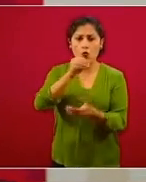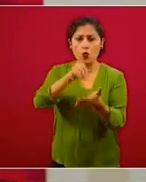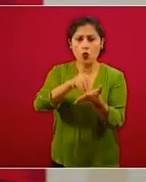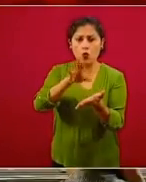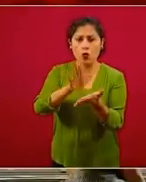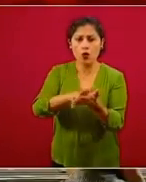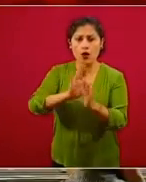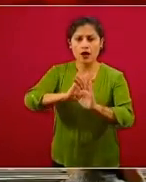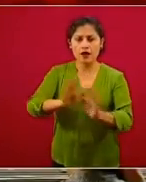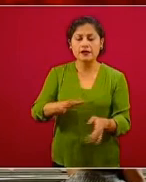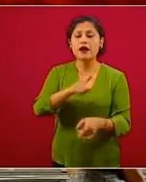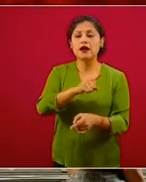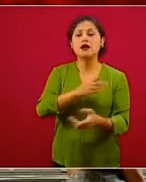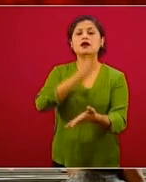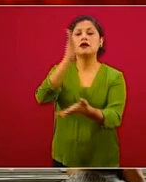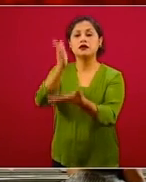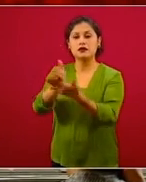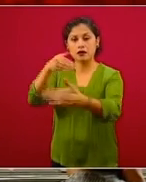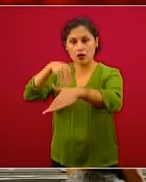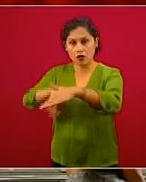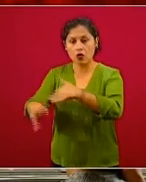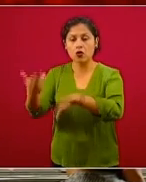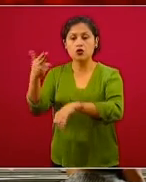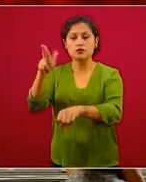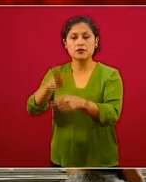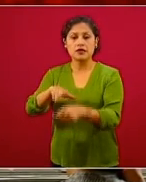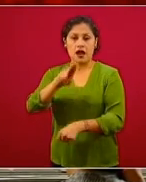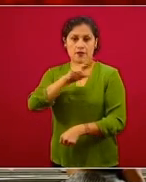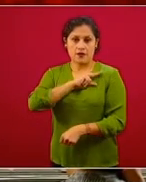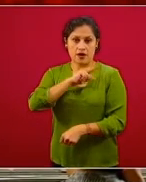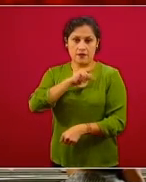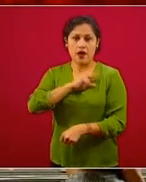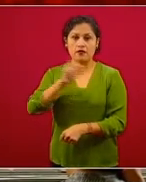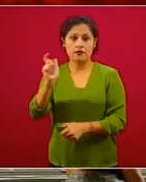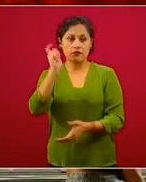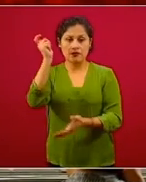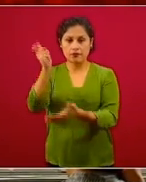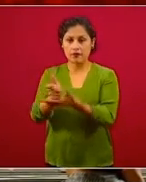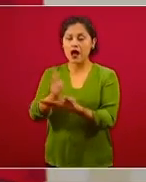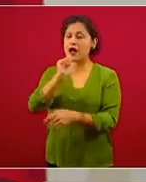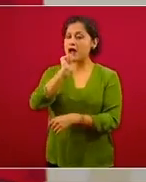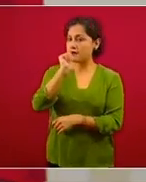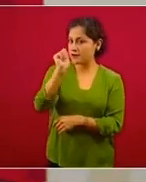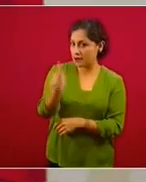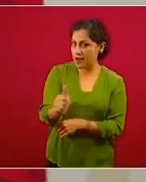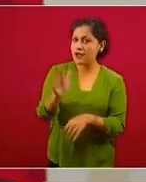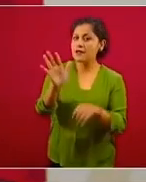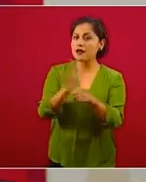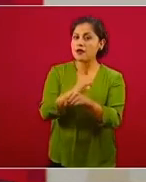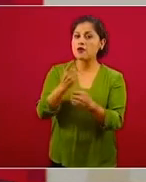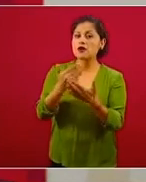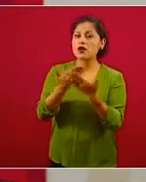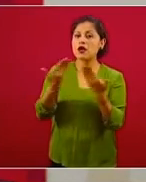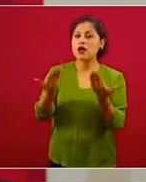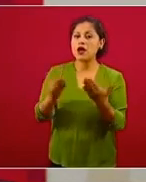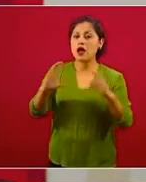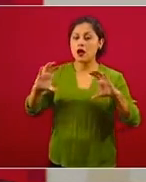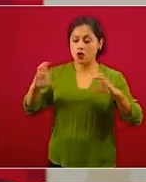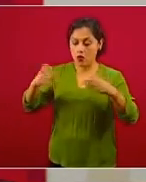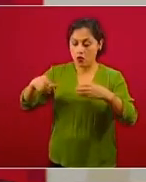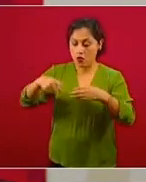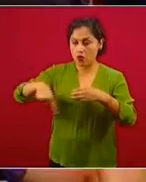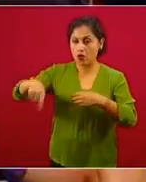any medical insurance. Through this agreement, they can access medical treatment in private